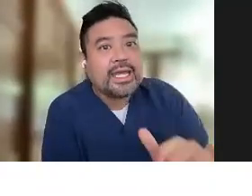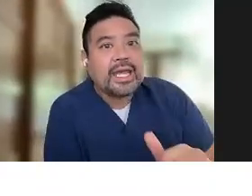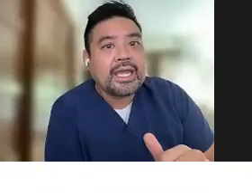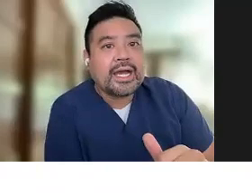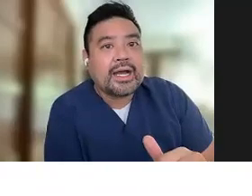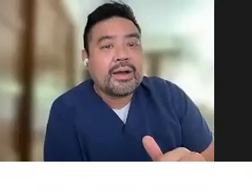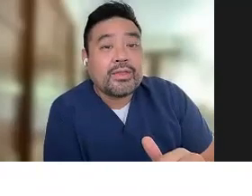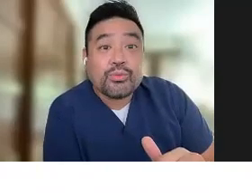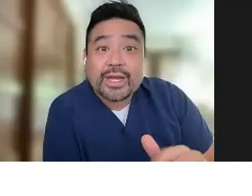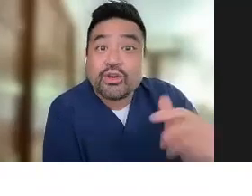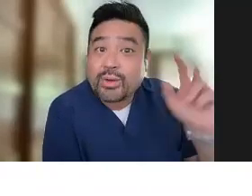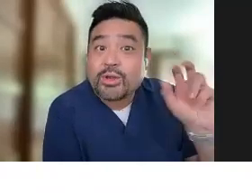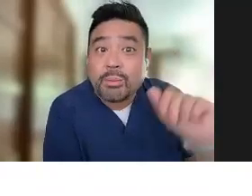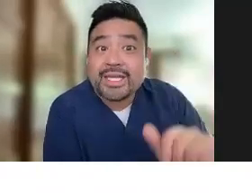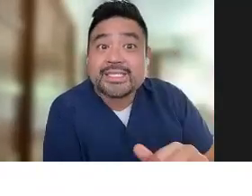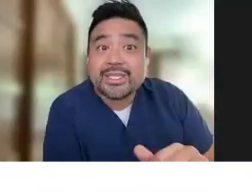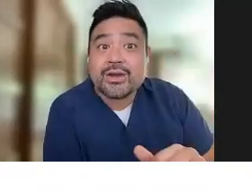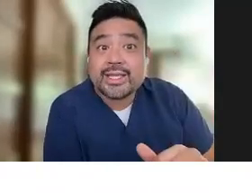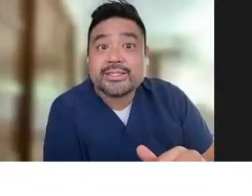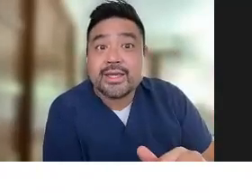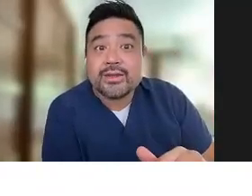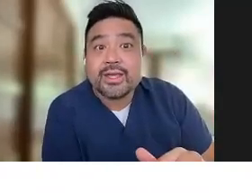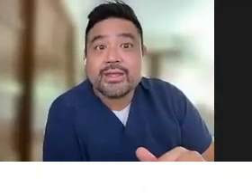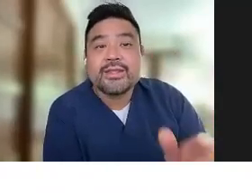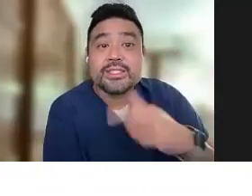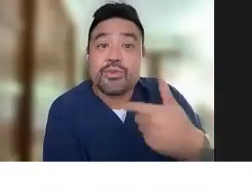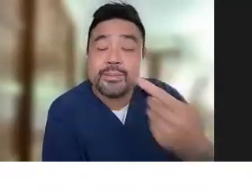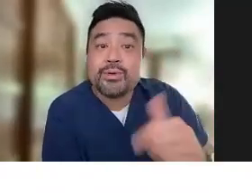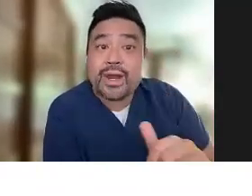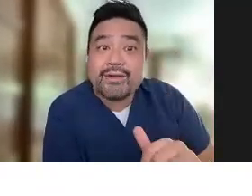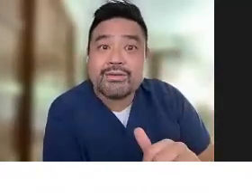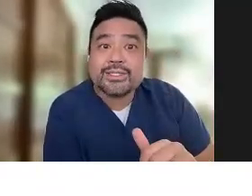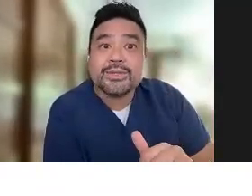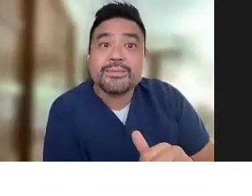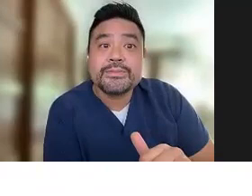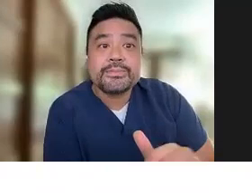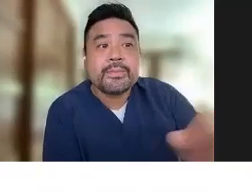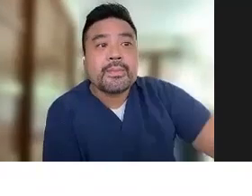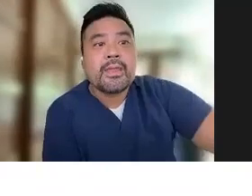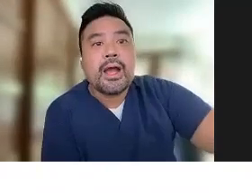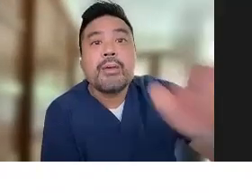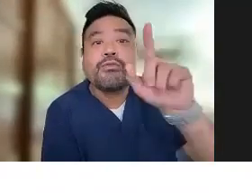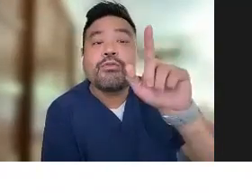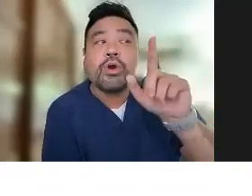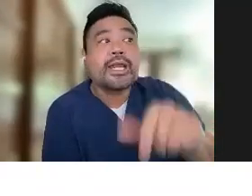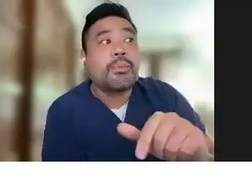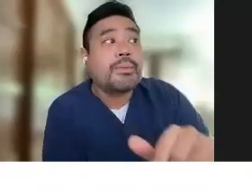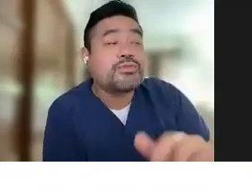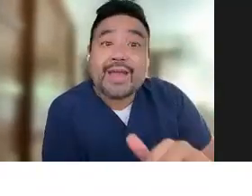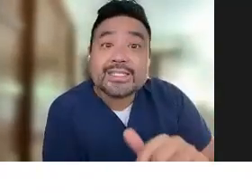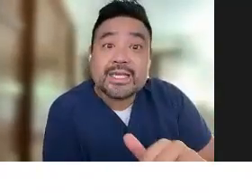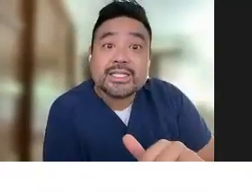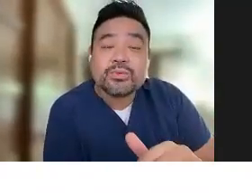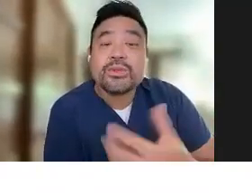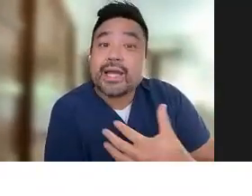get the regular, what we call PCR test done, okay? This is for people who are having symptoms. For getting appointments